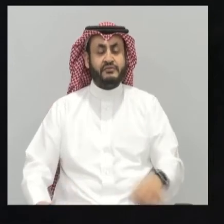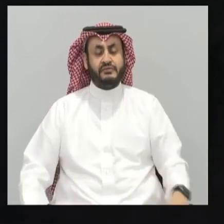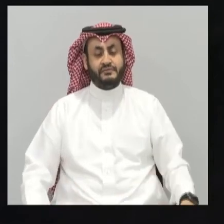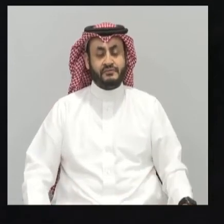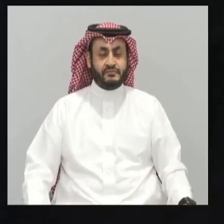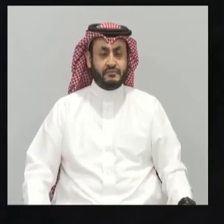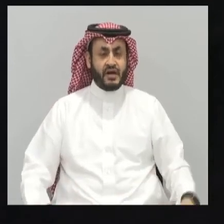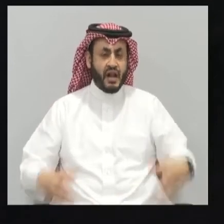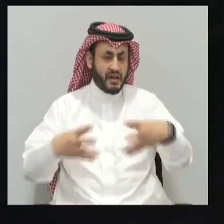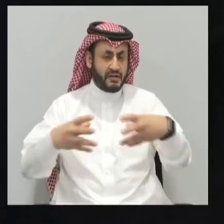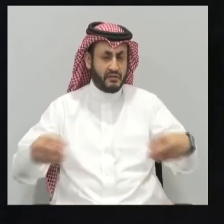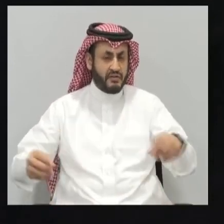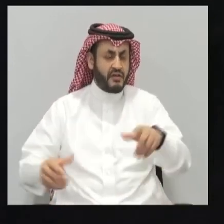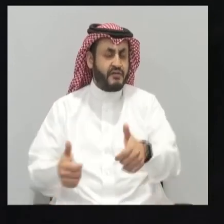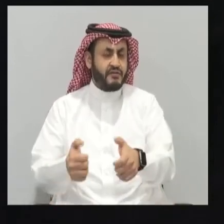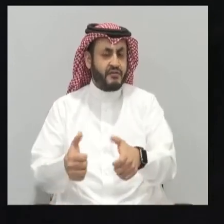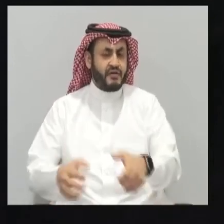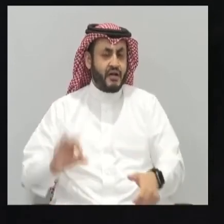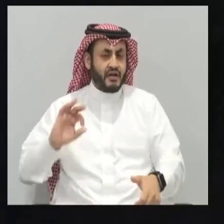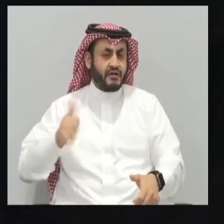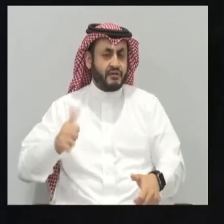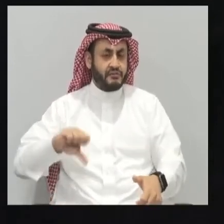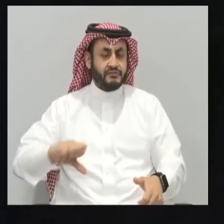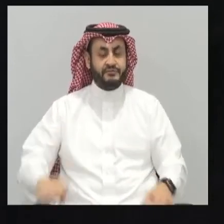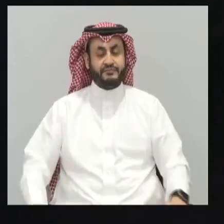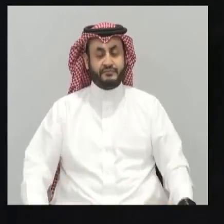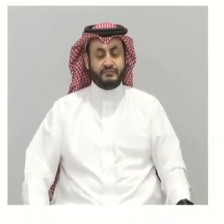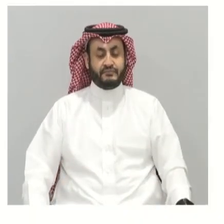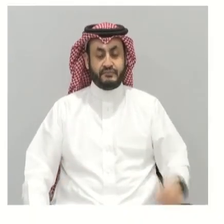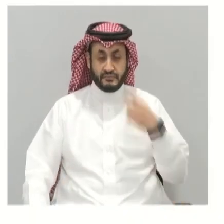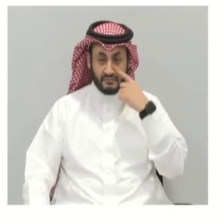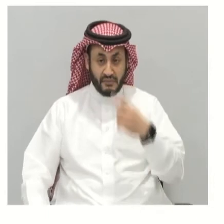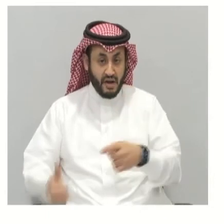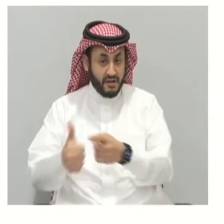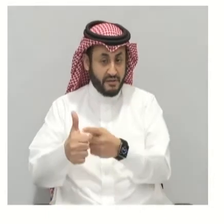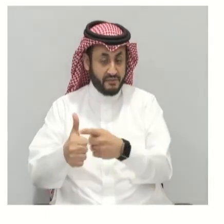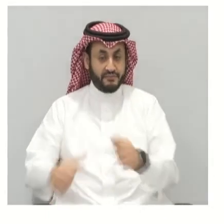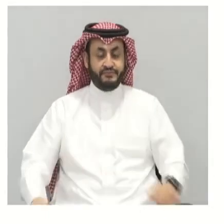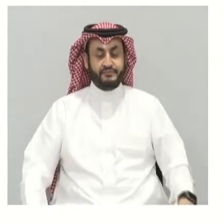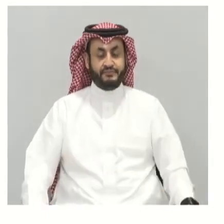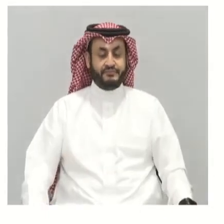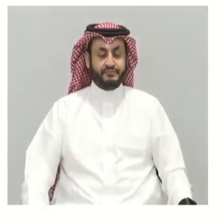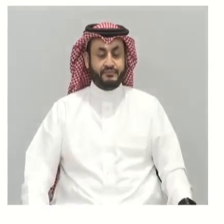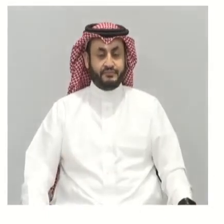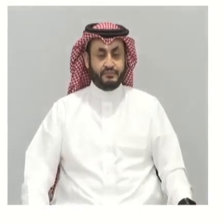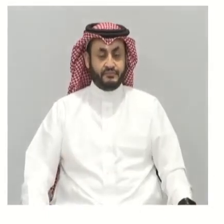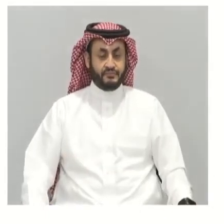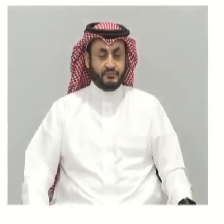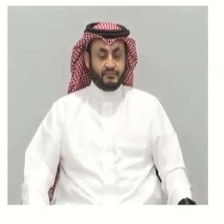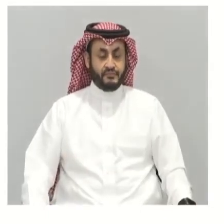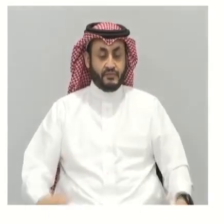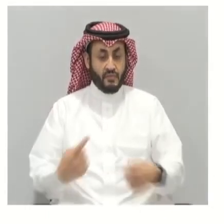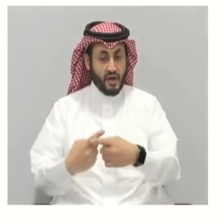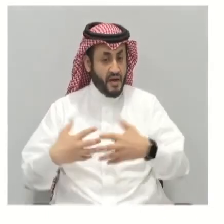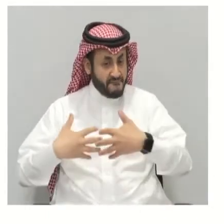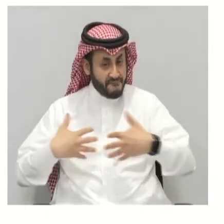think, finally, about these video games? So, let's take a look. The good things about video games, I wrote here. It's